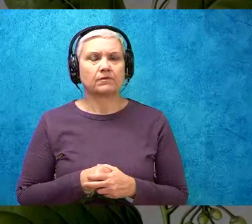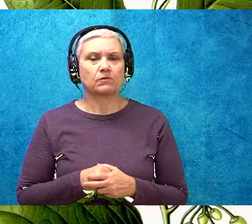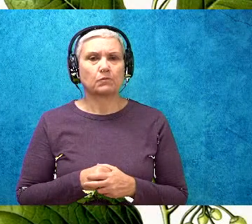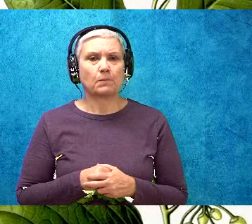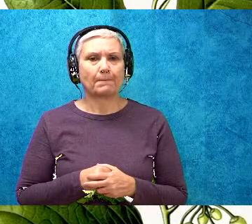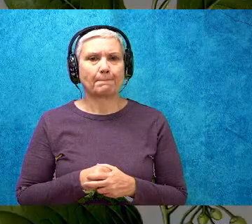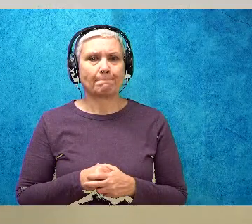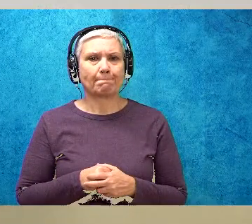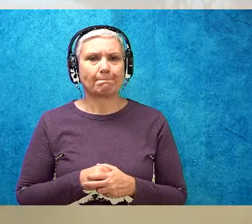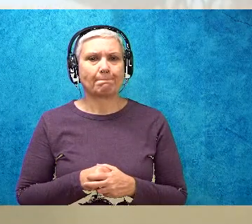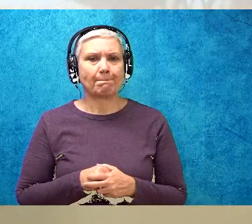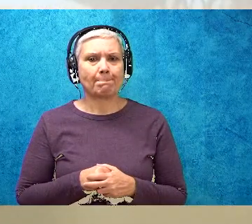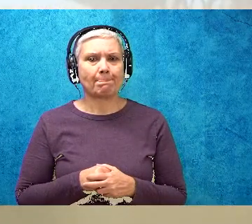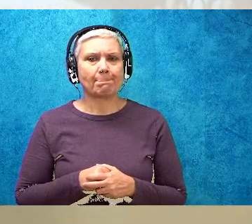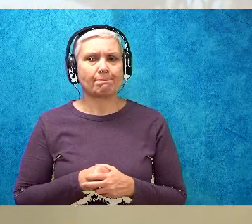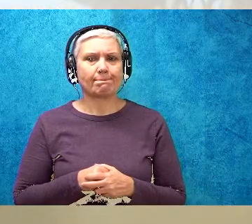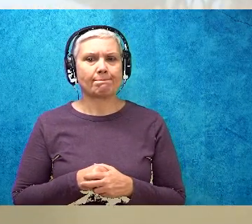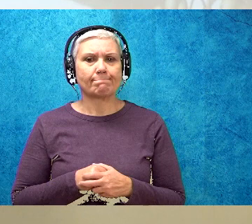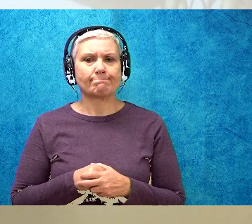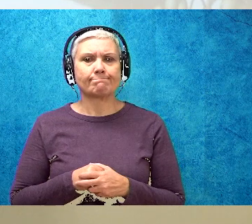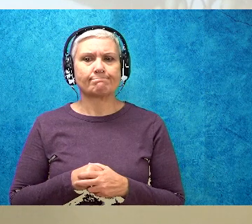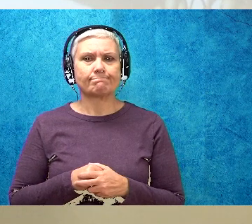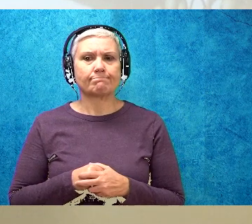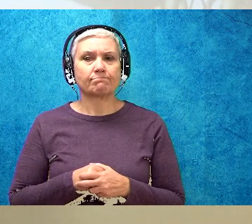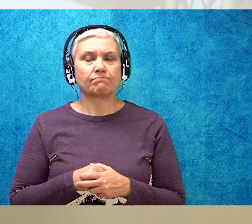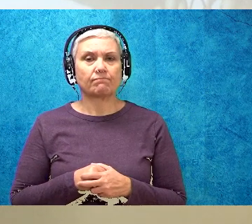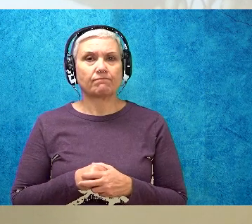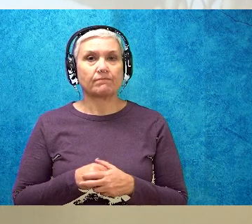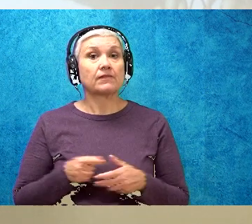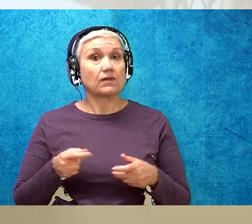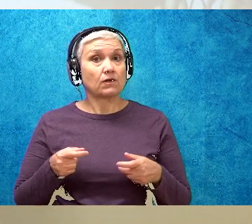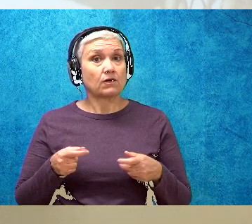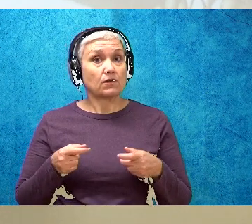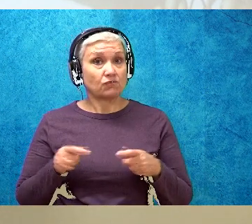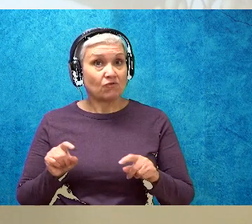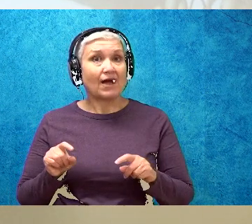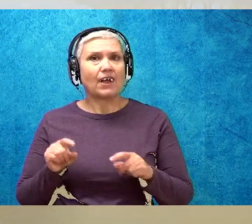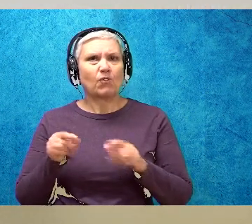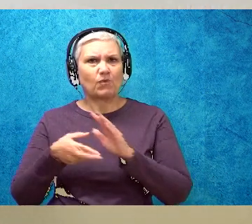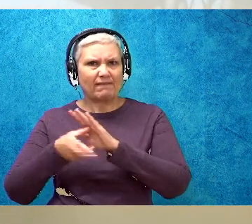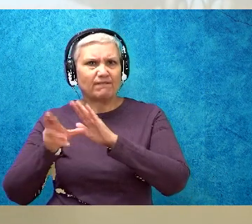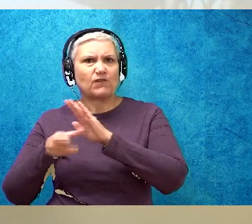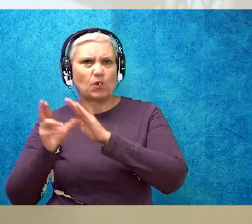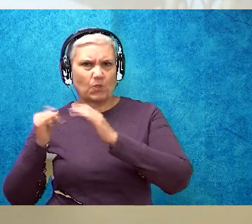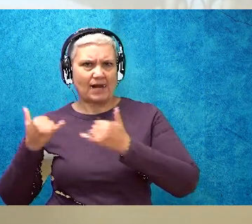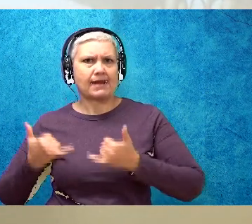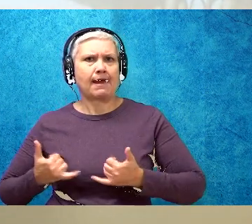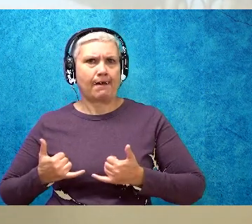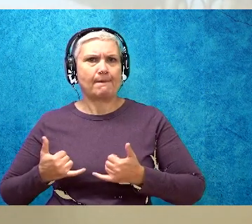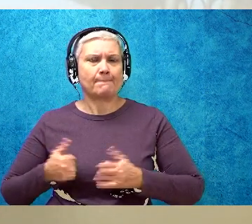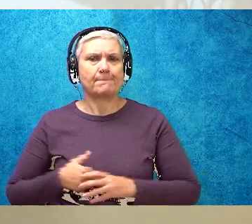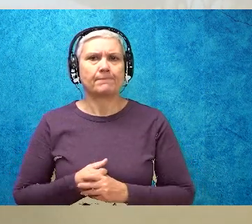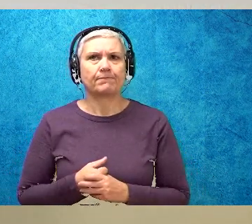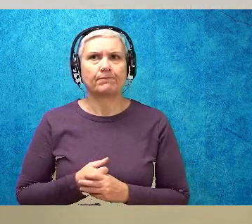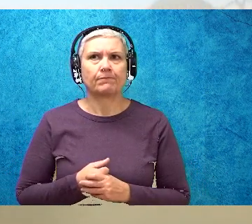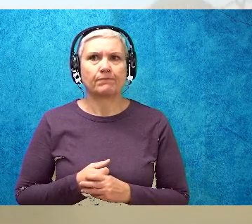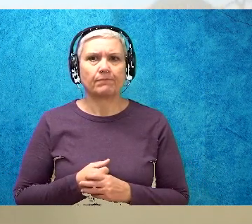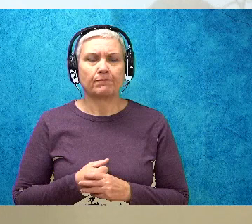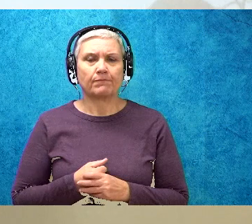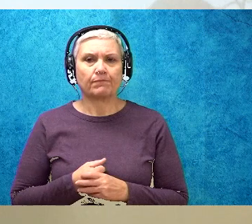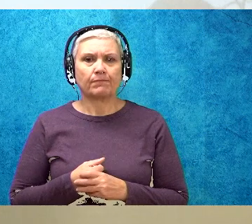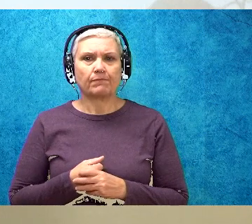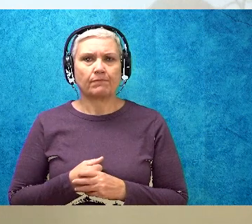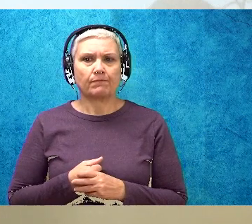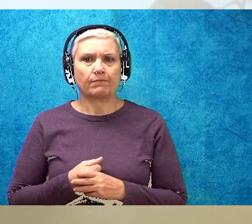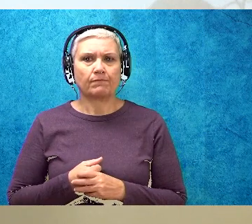is we are going to go ahead and try to start reviewing. Now, one thing that I want you